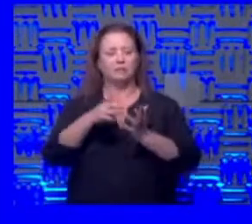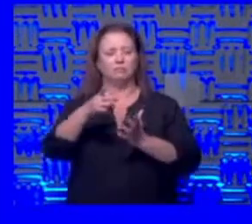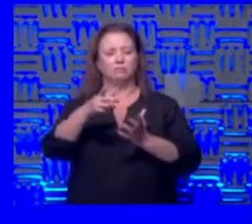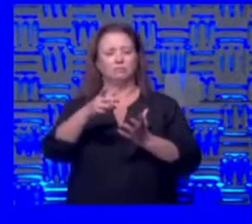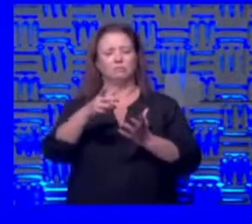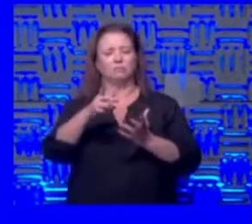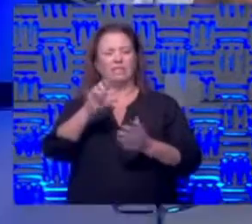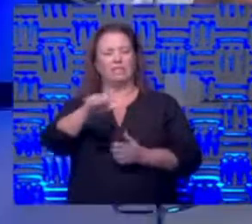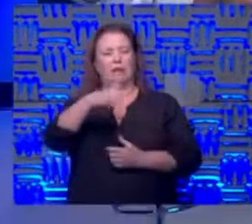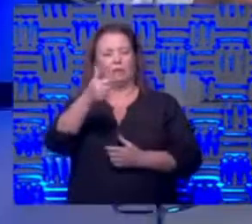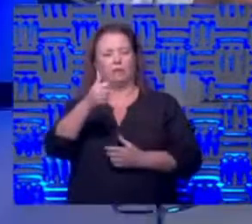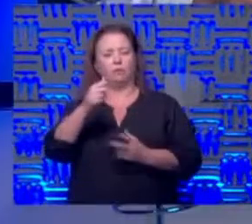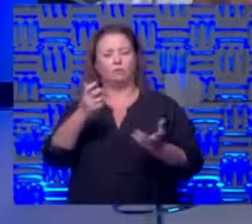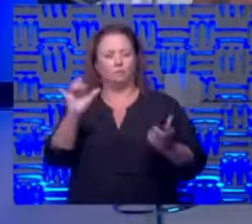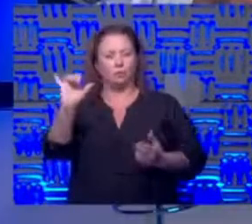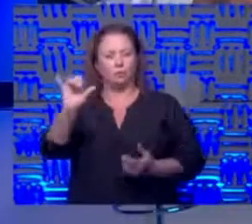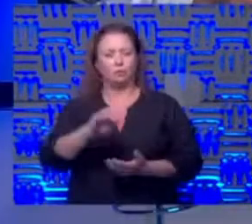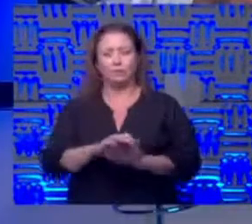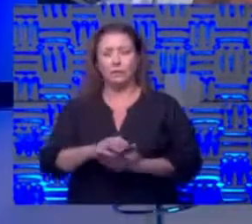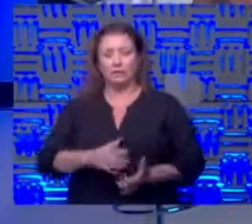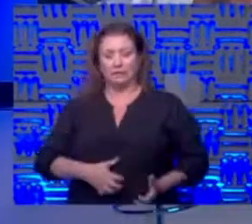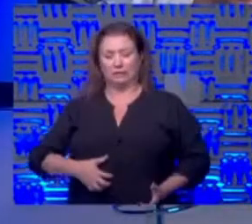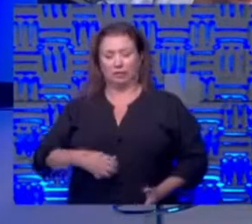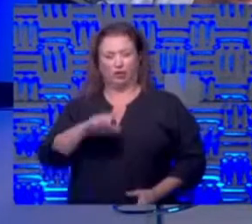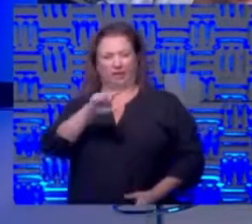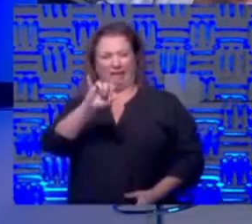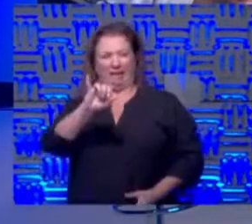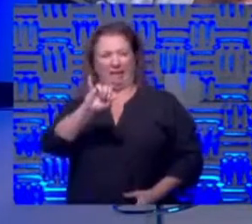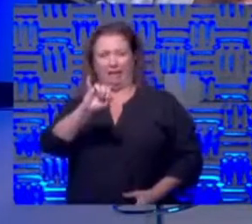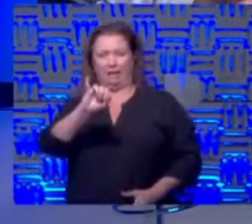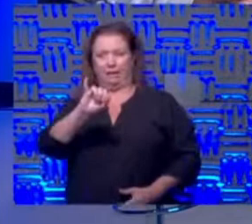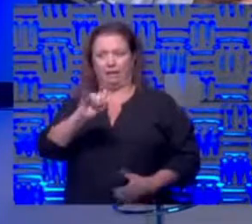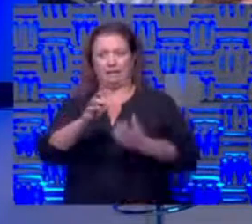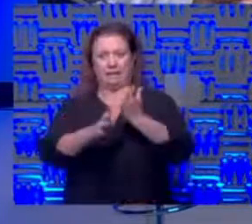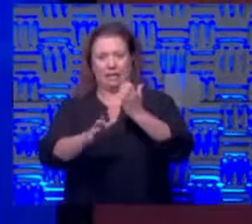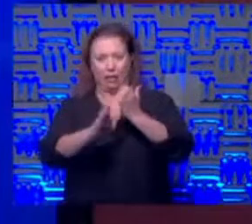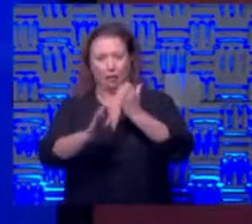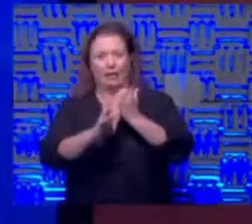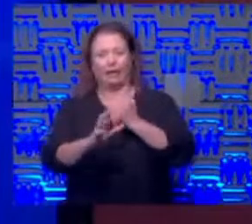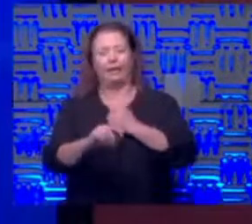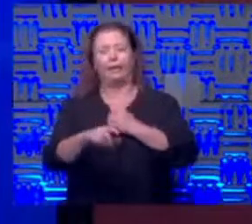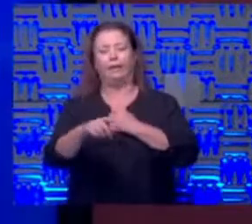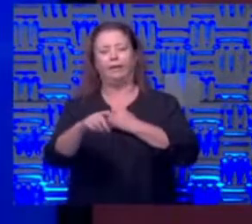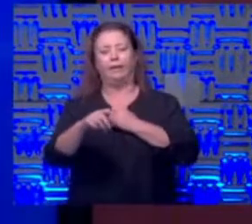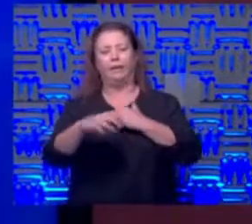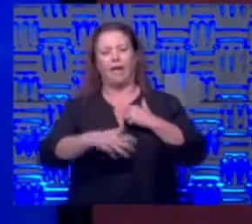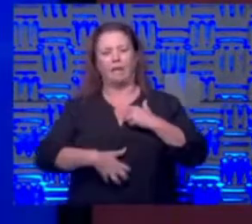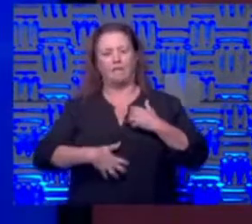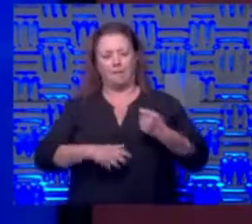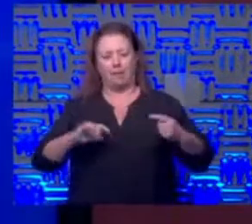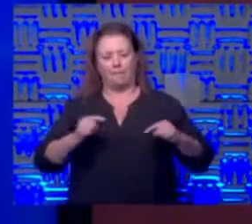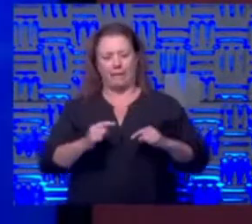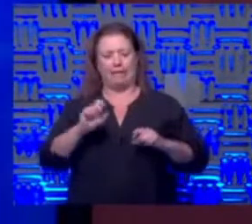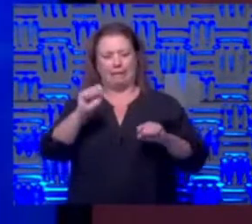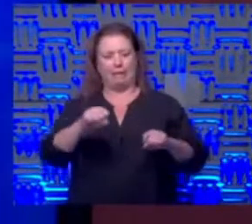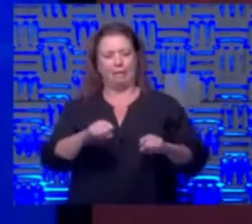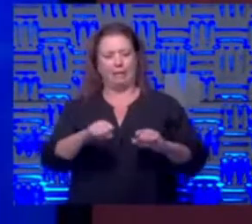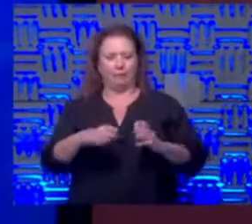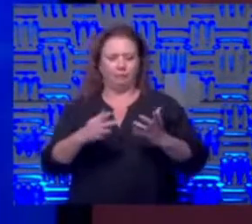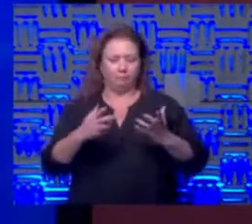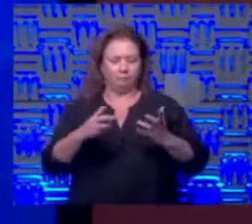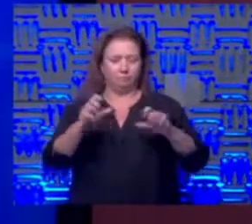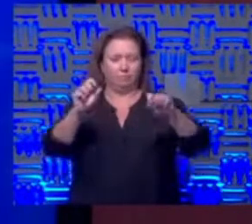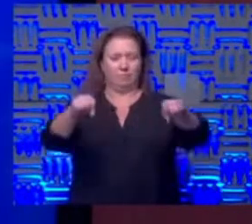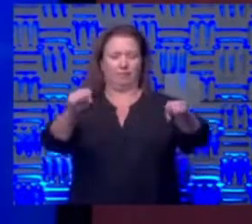ones. And I think GI symptoms are also out there. Diarrhea and abdominal pain can also be presenting features.